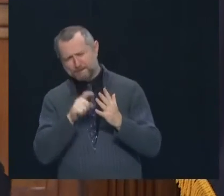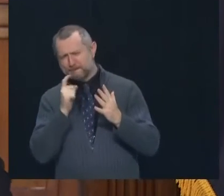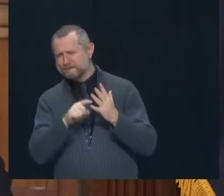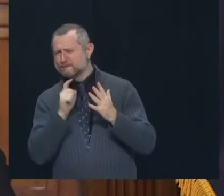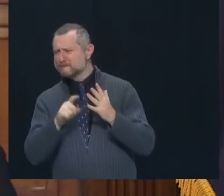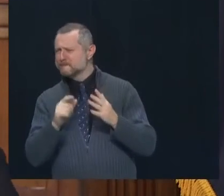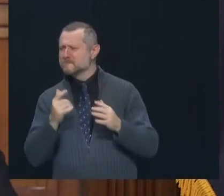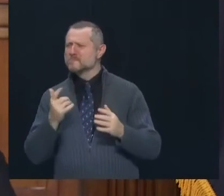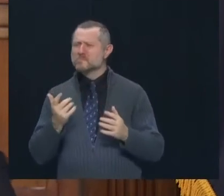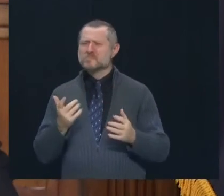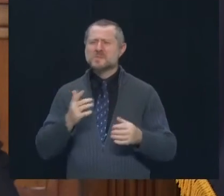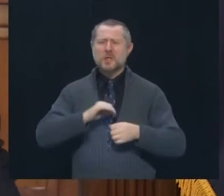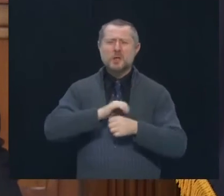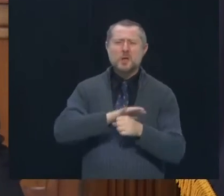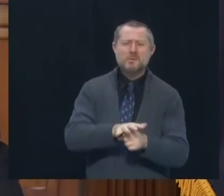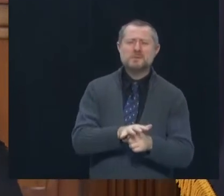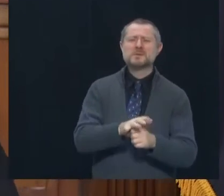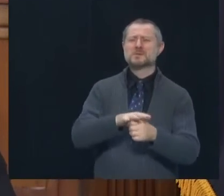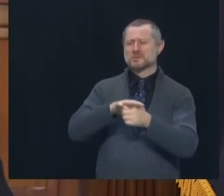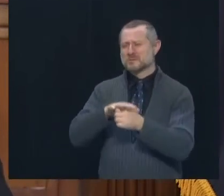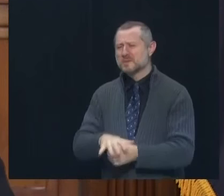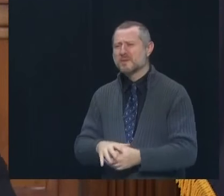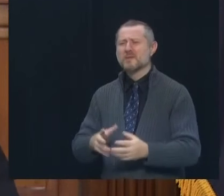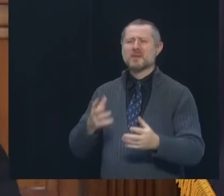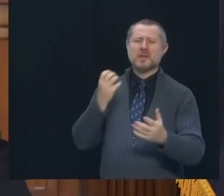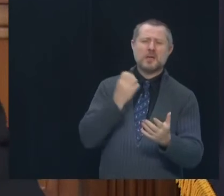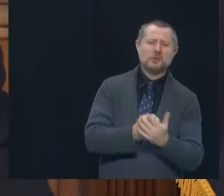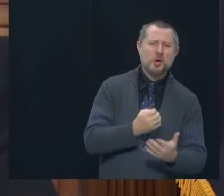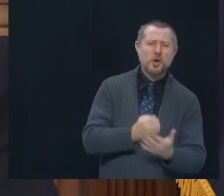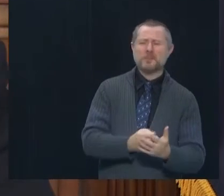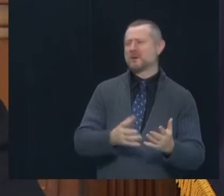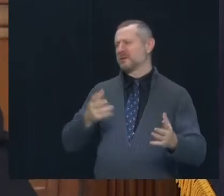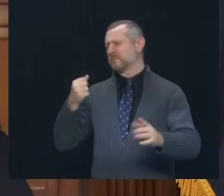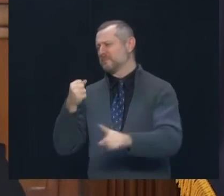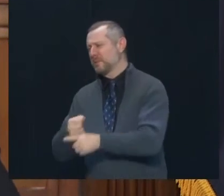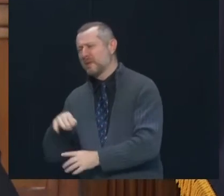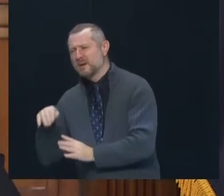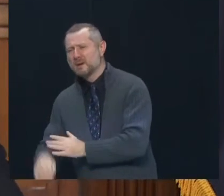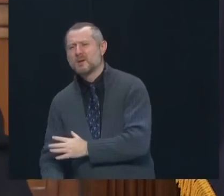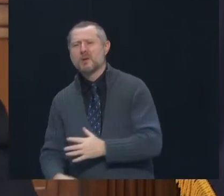was COVID and the economy and young people